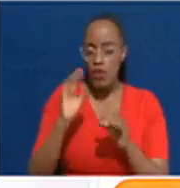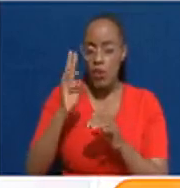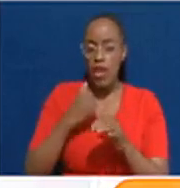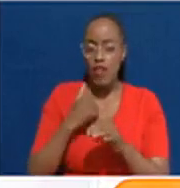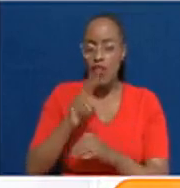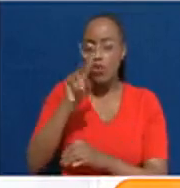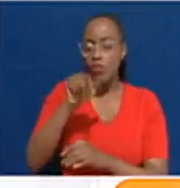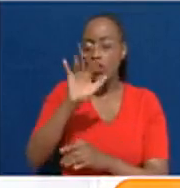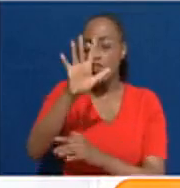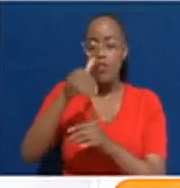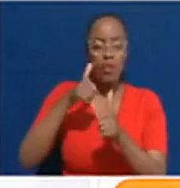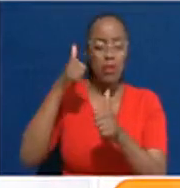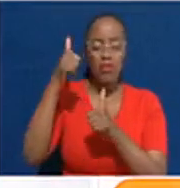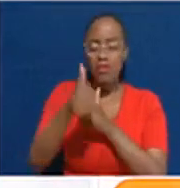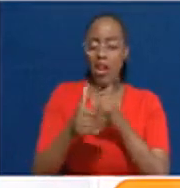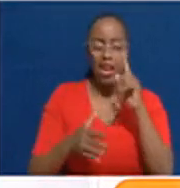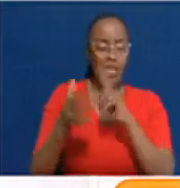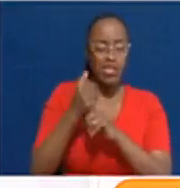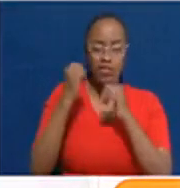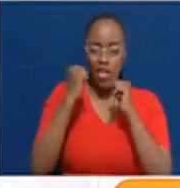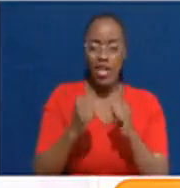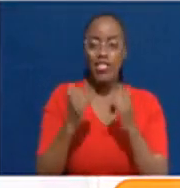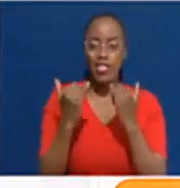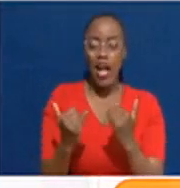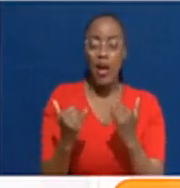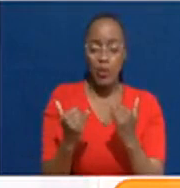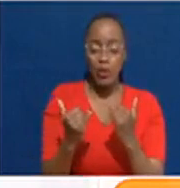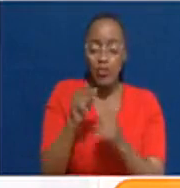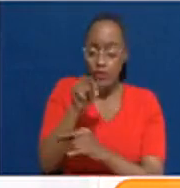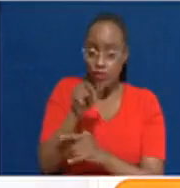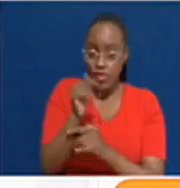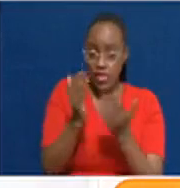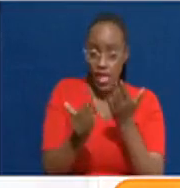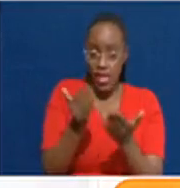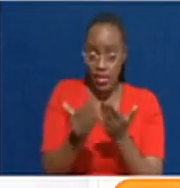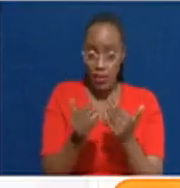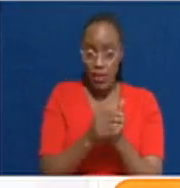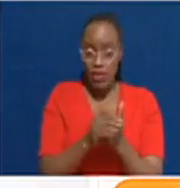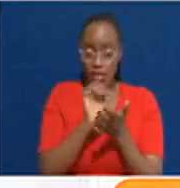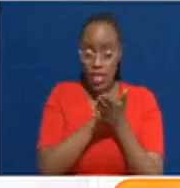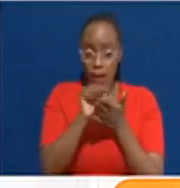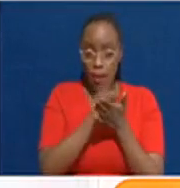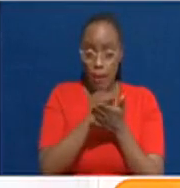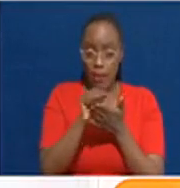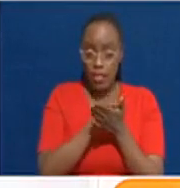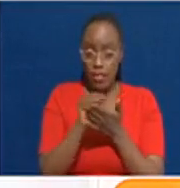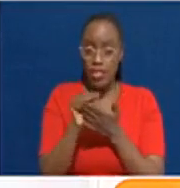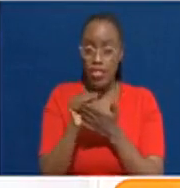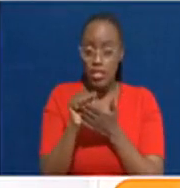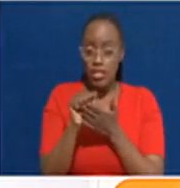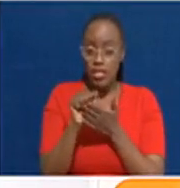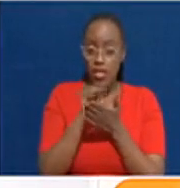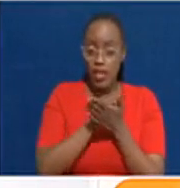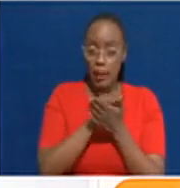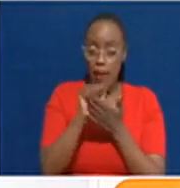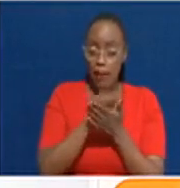the 2.5 figure you're talking about. Okay. Now, in these are published, these actuals are